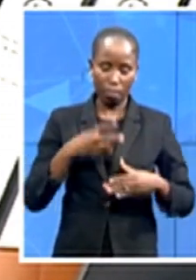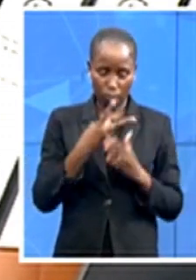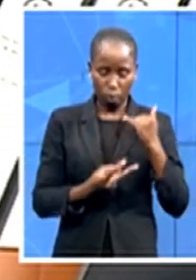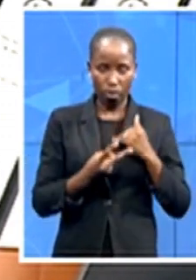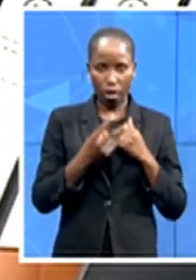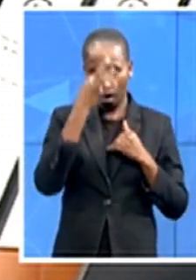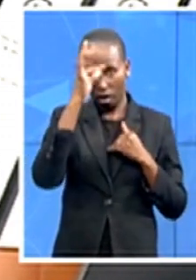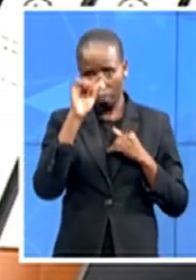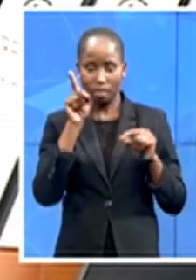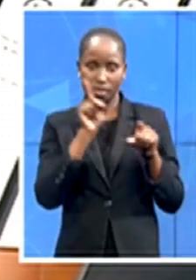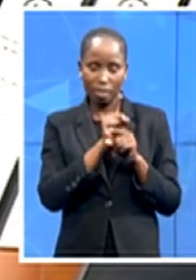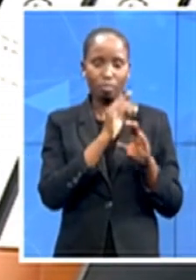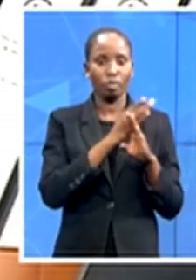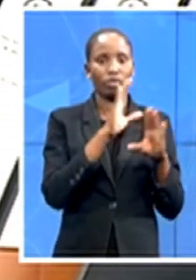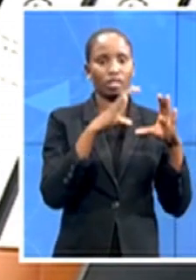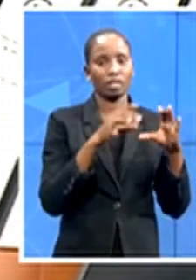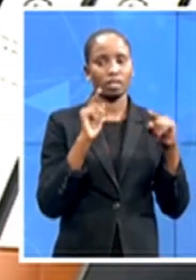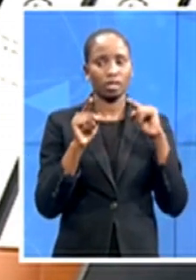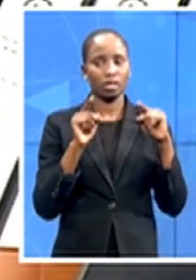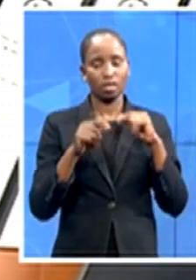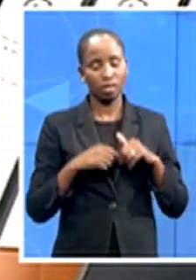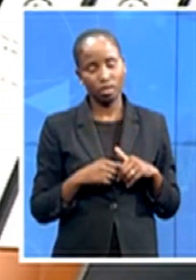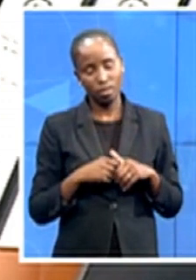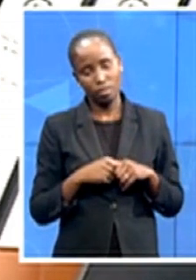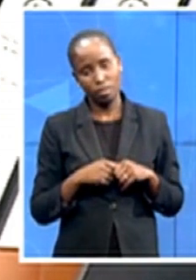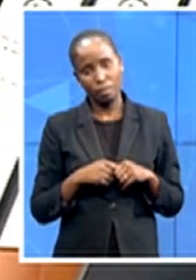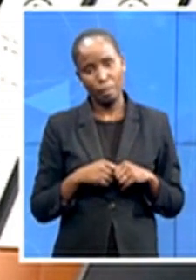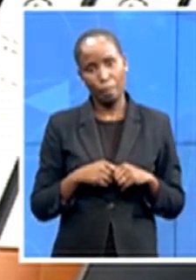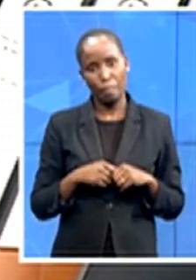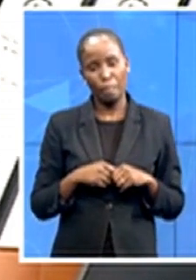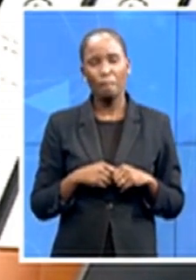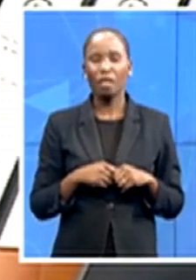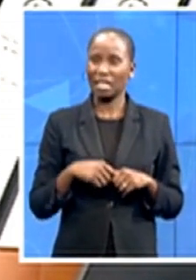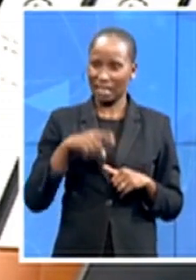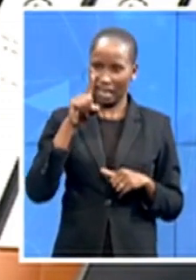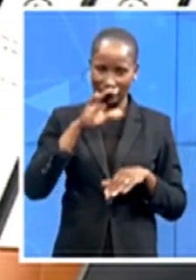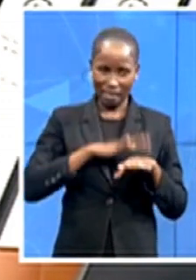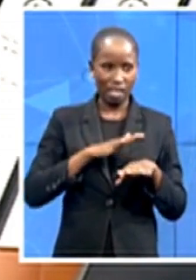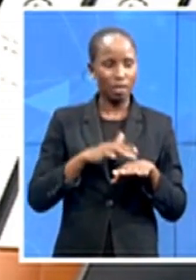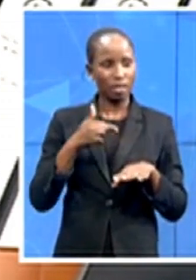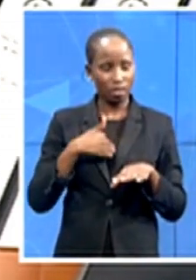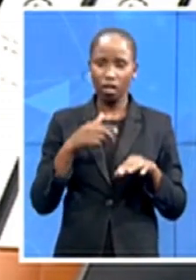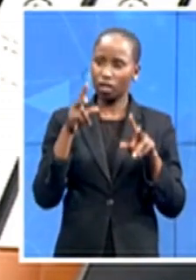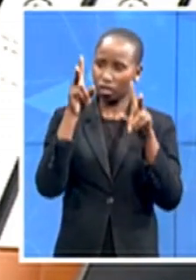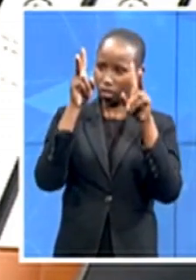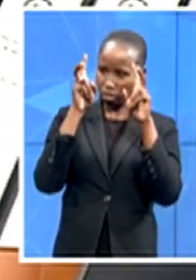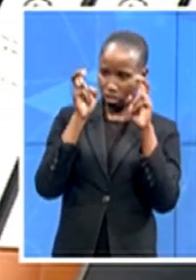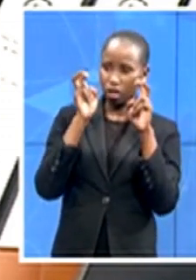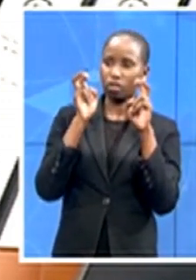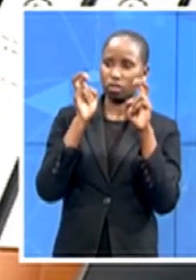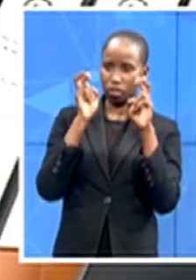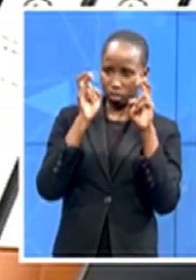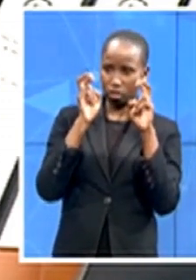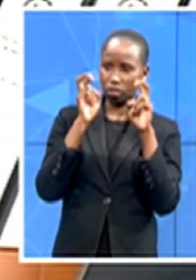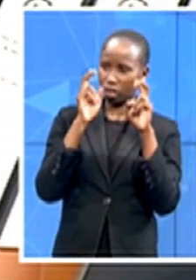As it became increasingly clearer through the so-called Gupta leaks and other